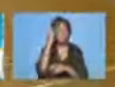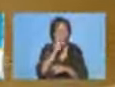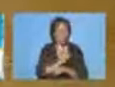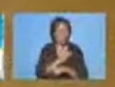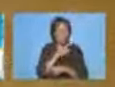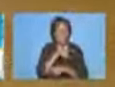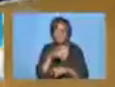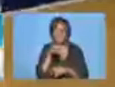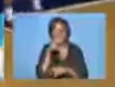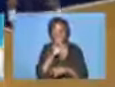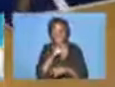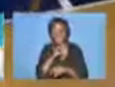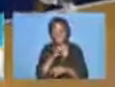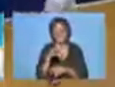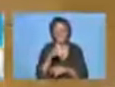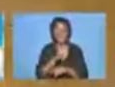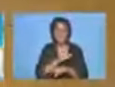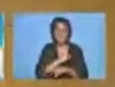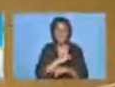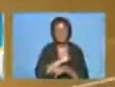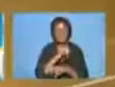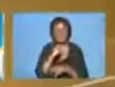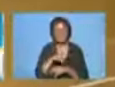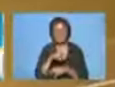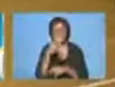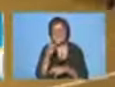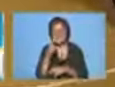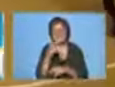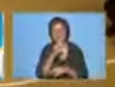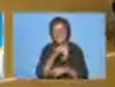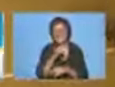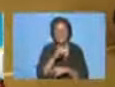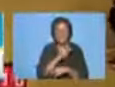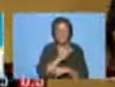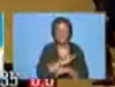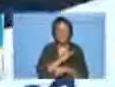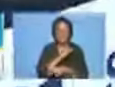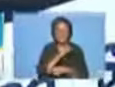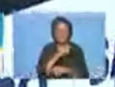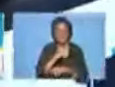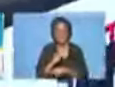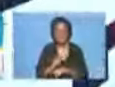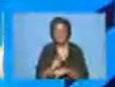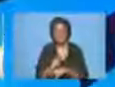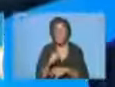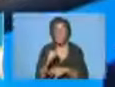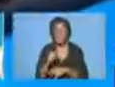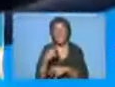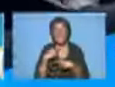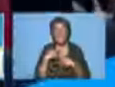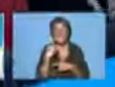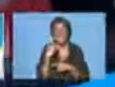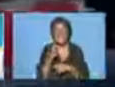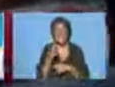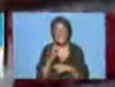rebounds. Franco Miller Jr. added 18 points, and Eric Gordon had 17. Bahamas with the day off now, but they play again on Wednesday. Much